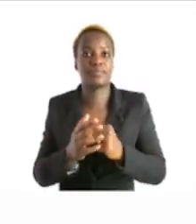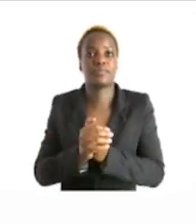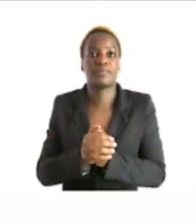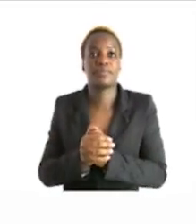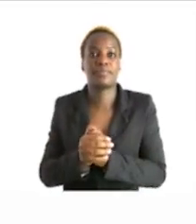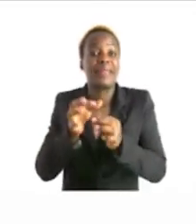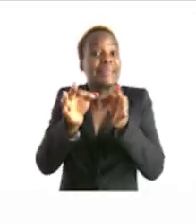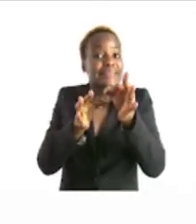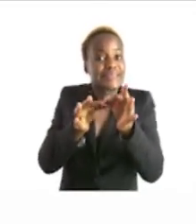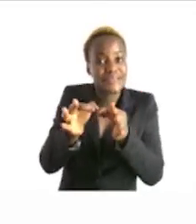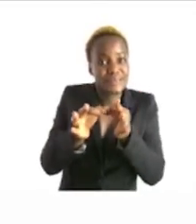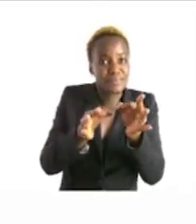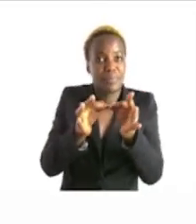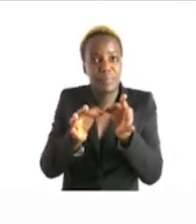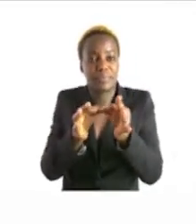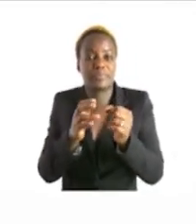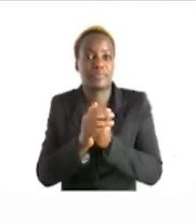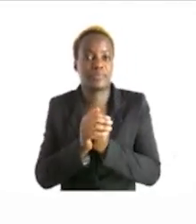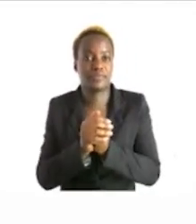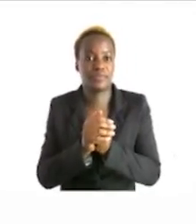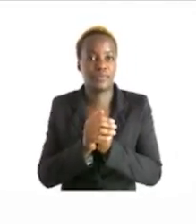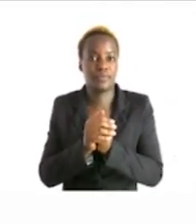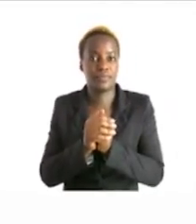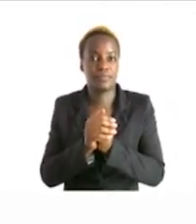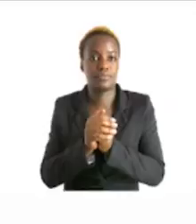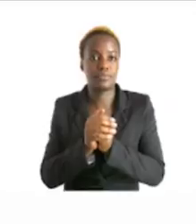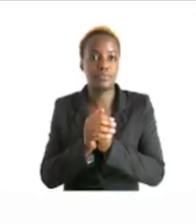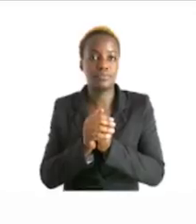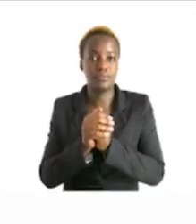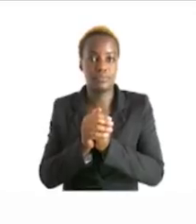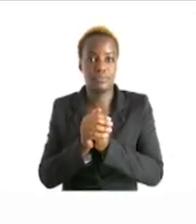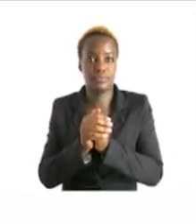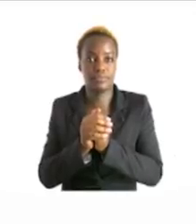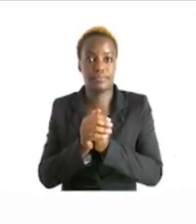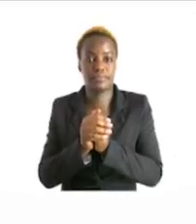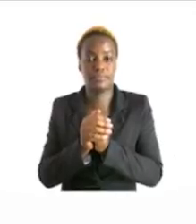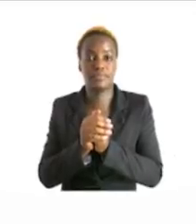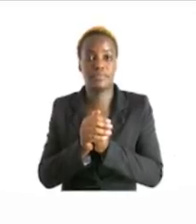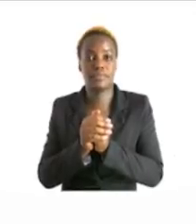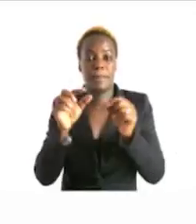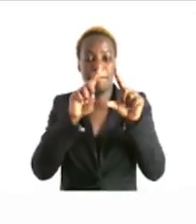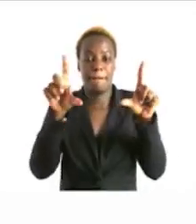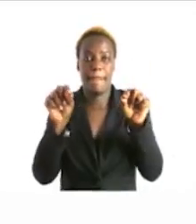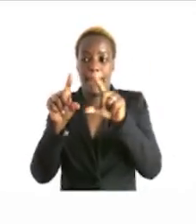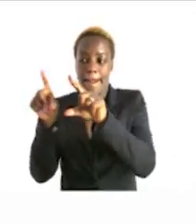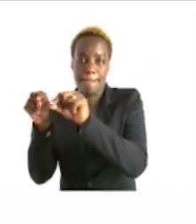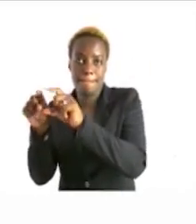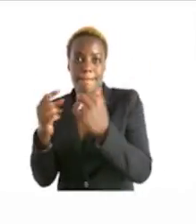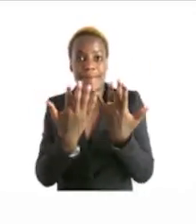your banana okay now let's quickly look at the words in the box it says green